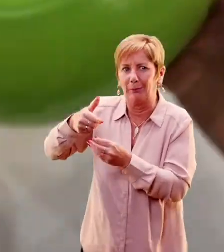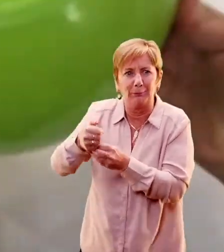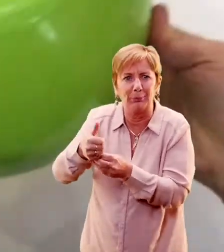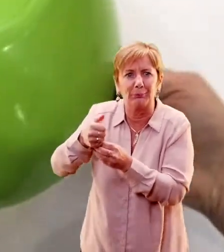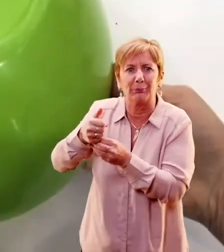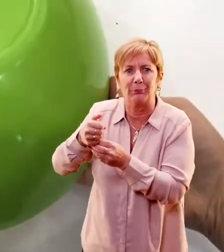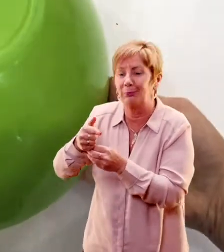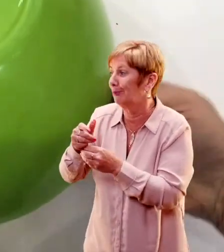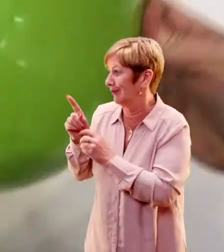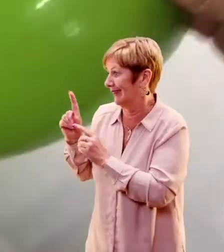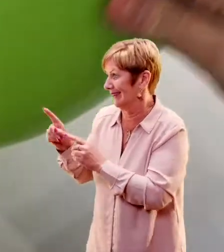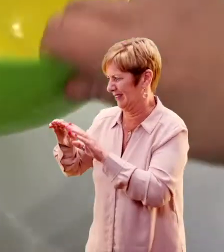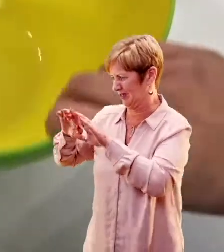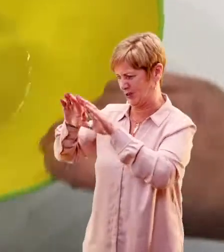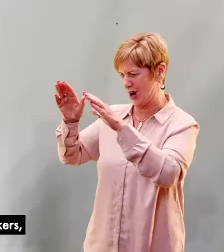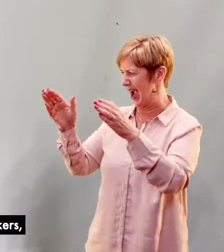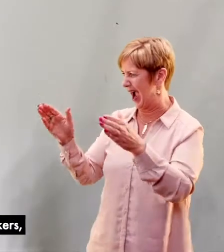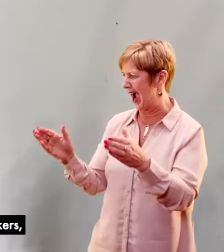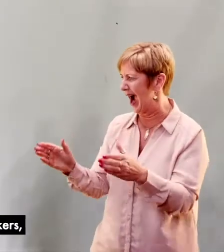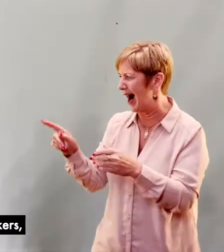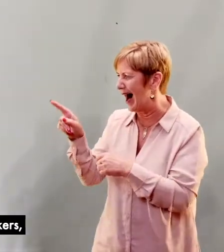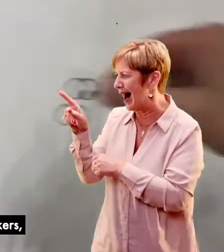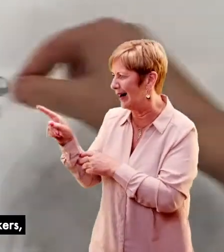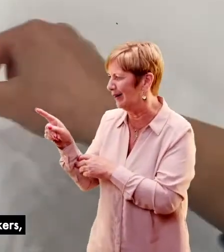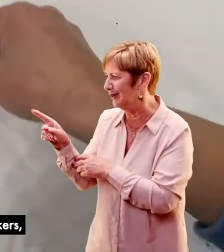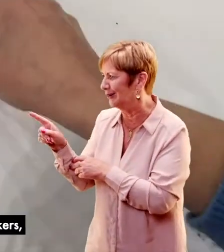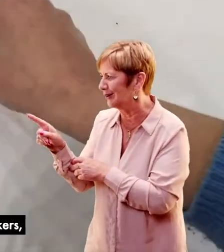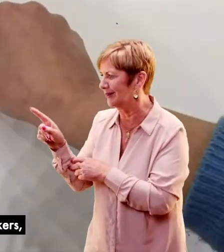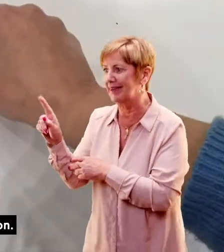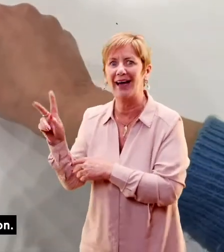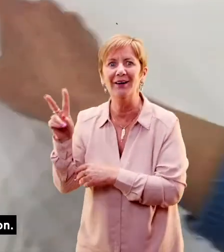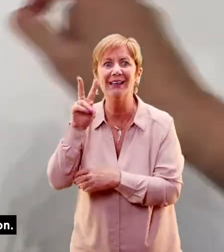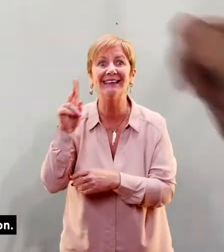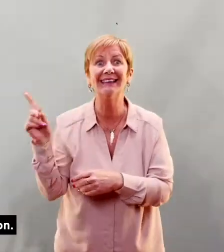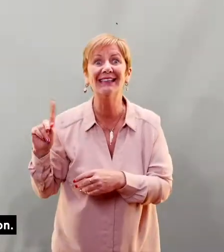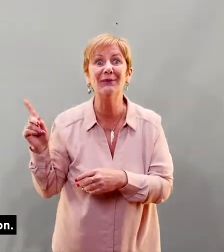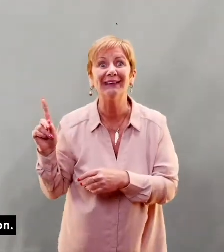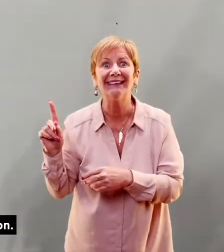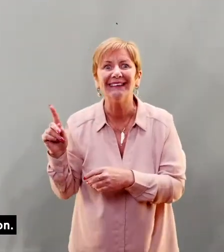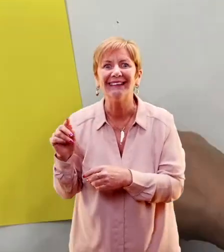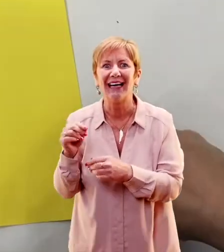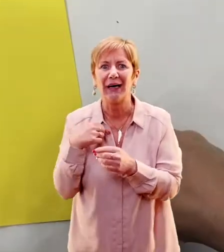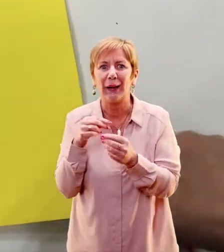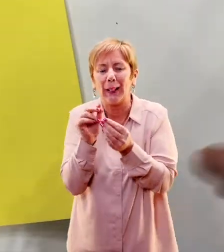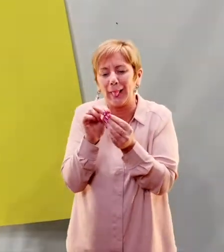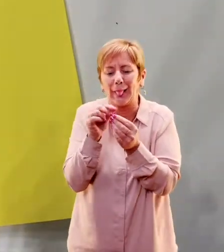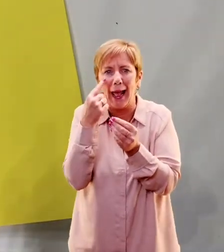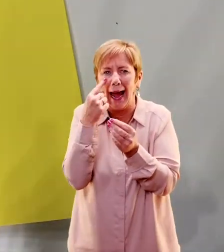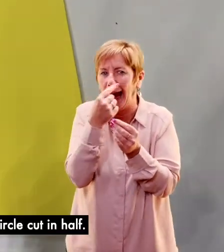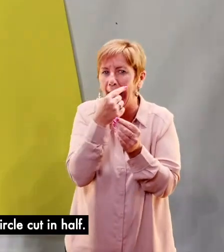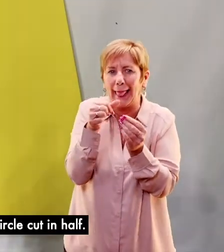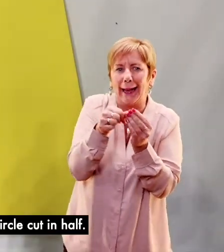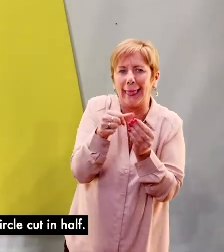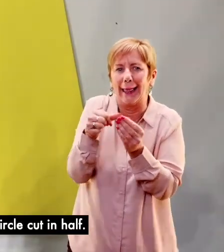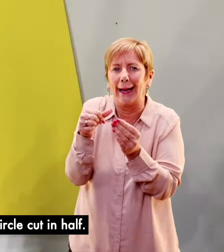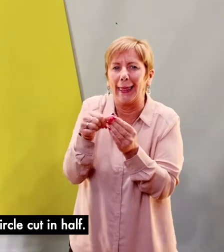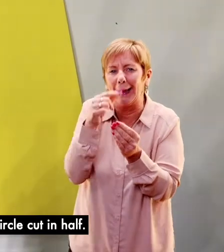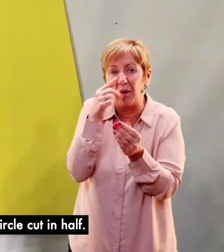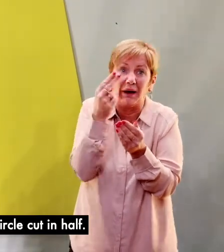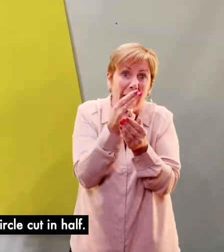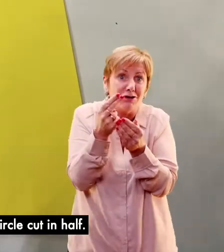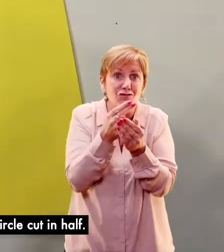a large round object, and I've just used some eye stickers, but you could just draw them on. We want to make